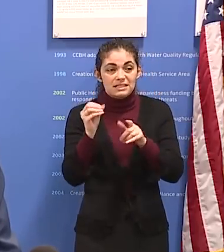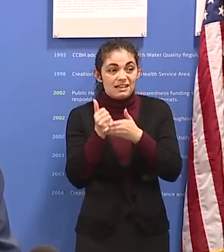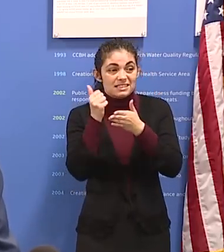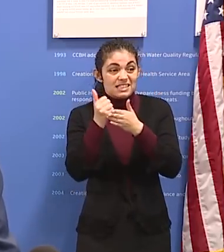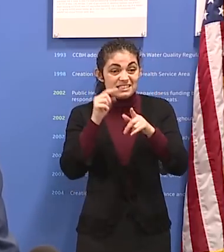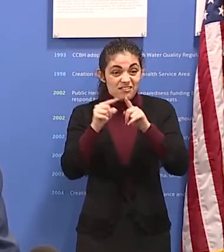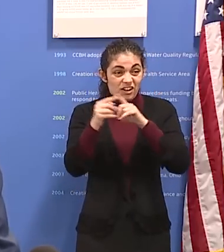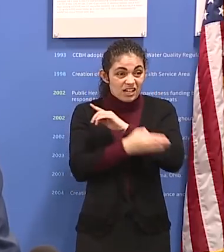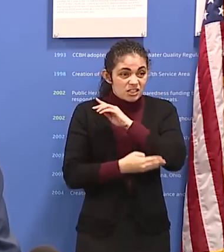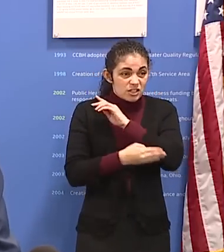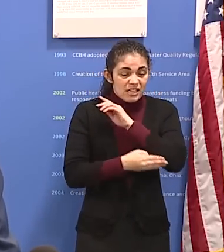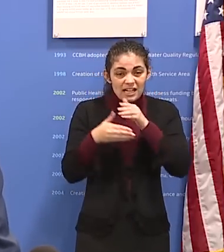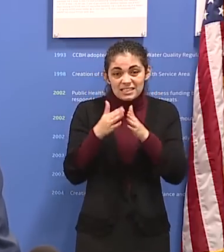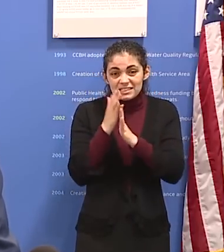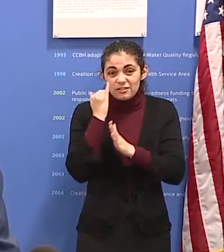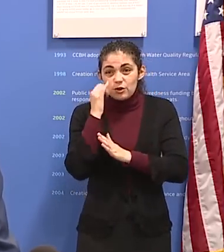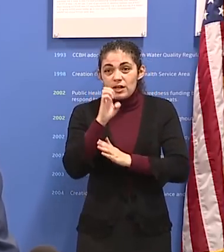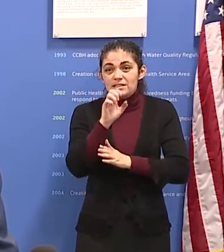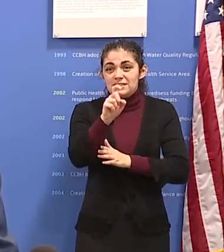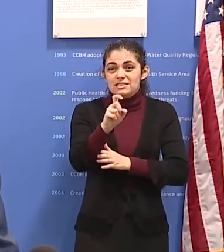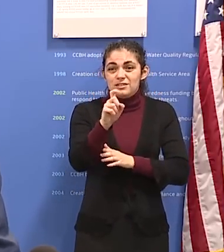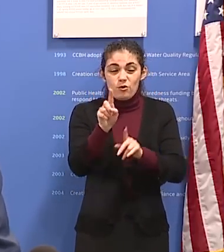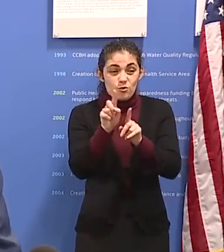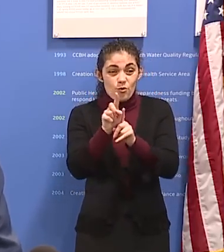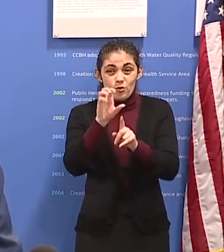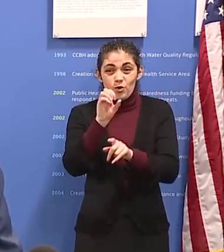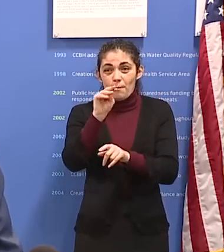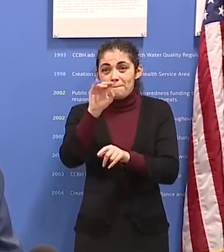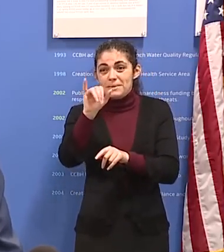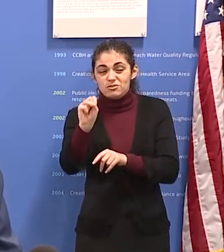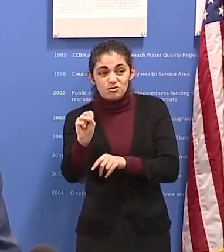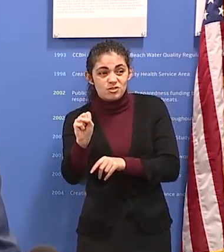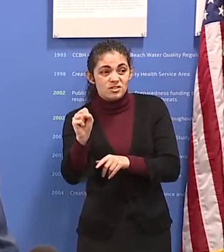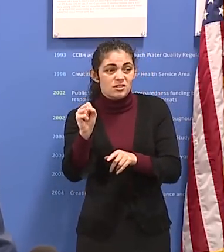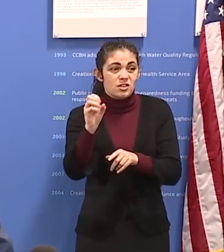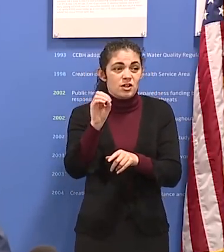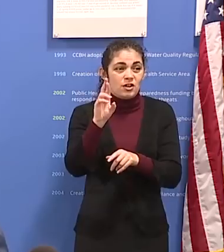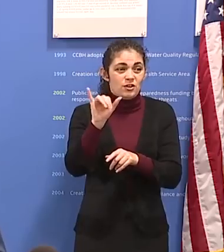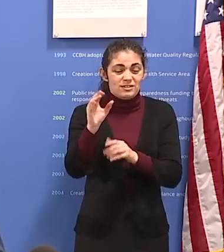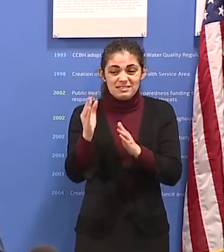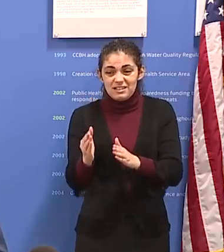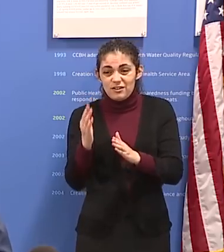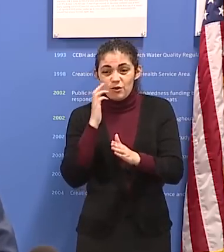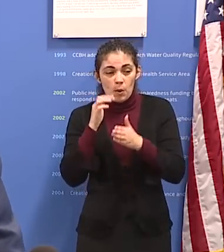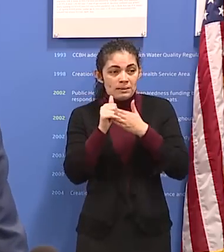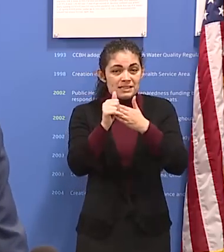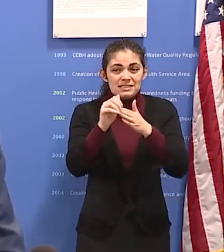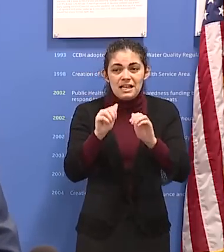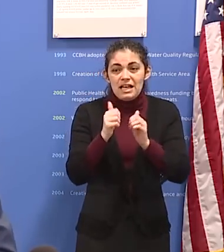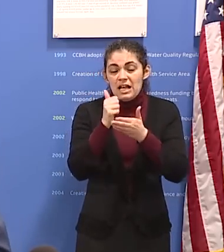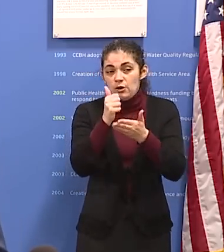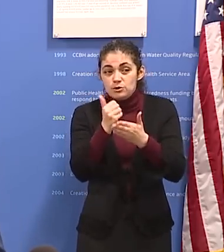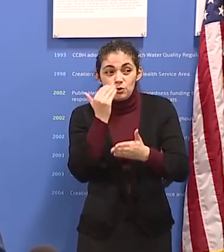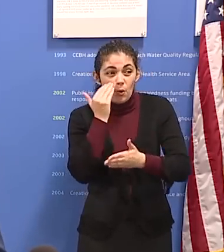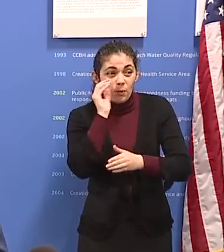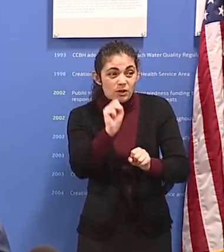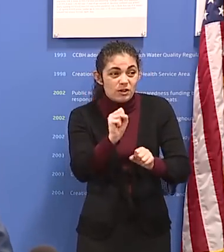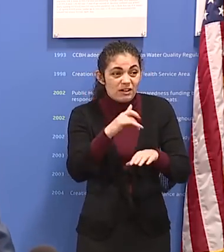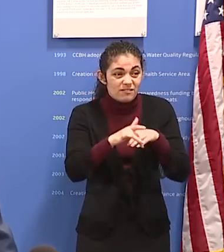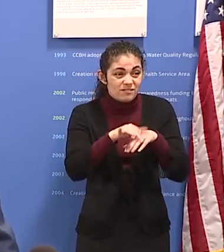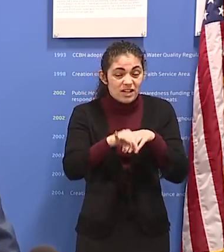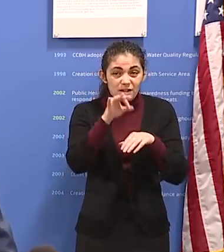around the country, county executives and commissioners, asking for help, for leads. Where do you know where you can